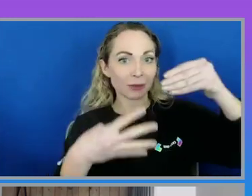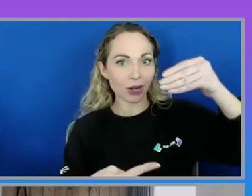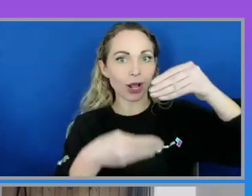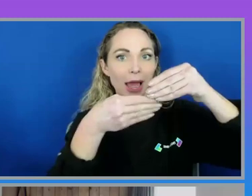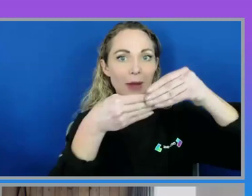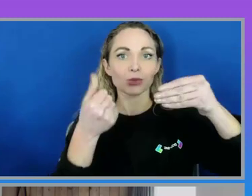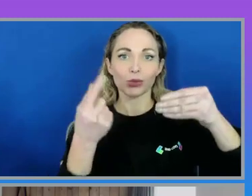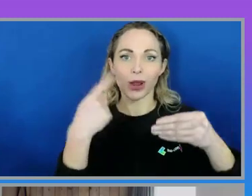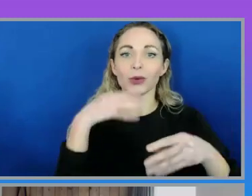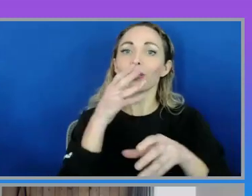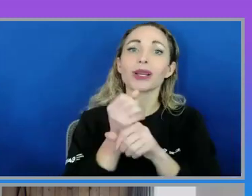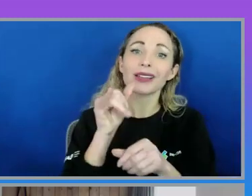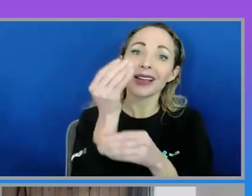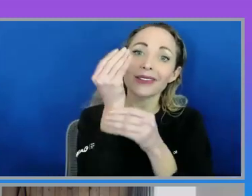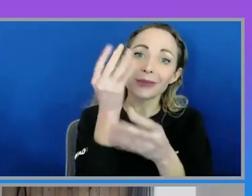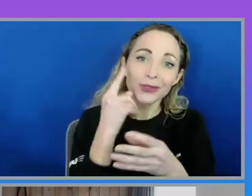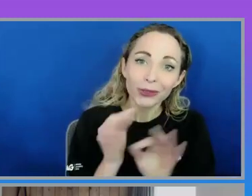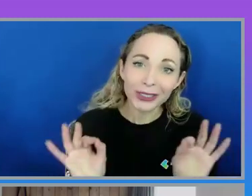get that information for free.